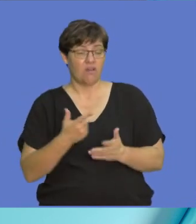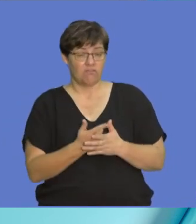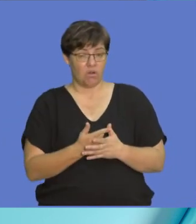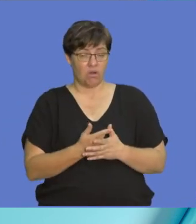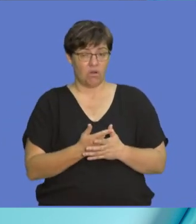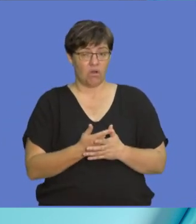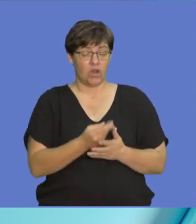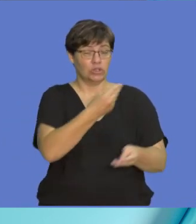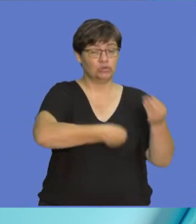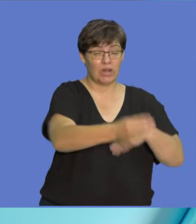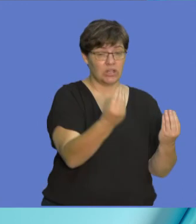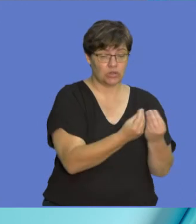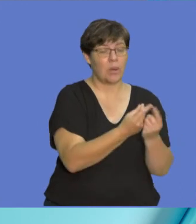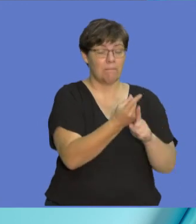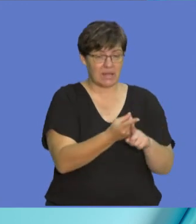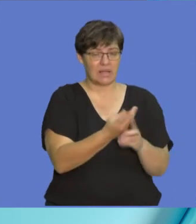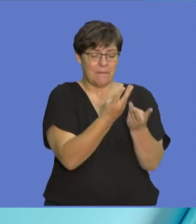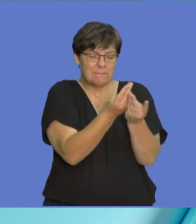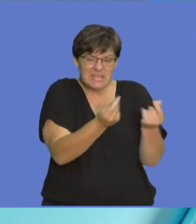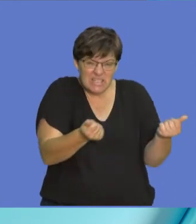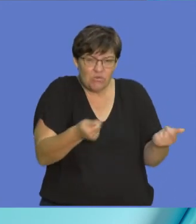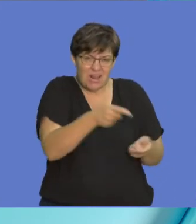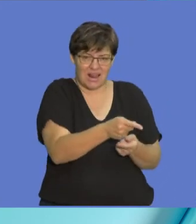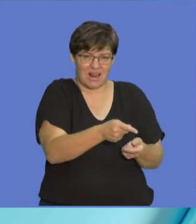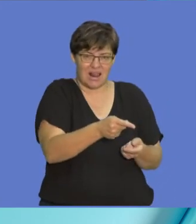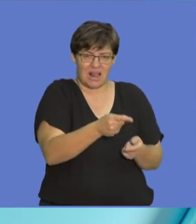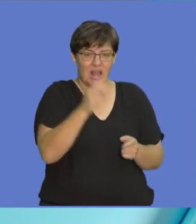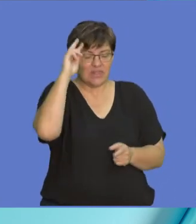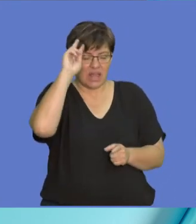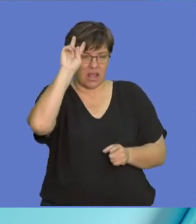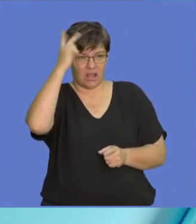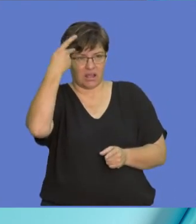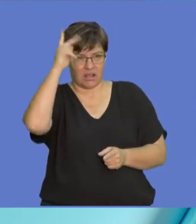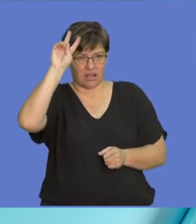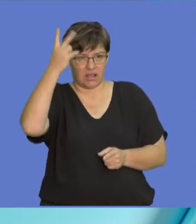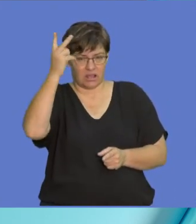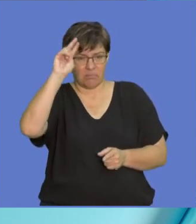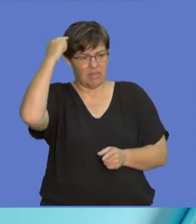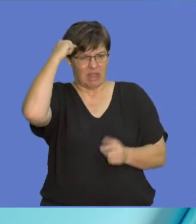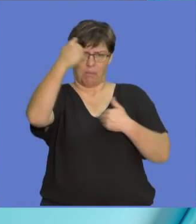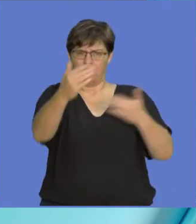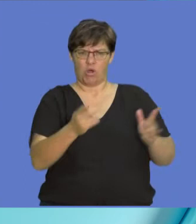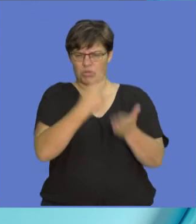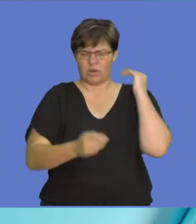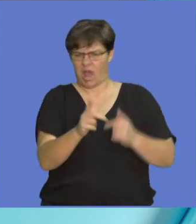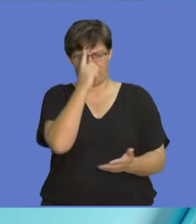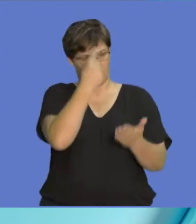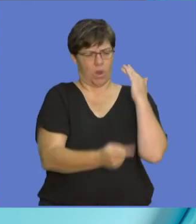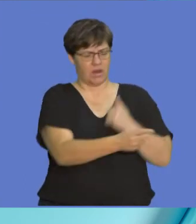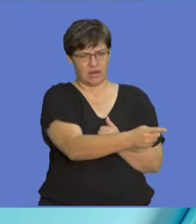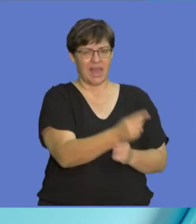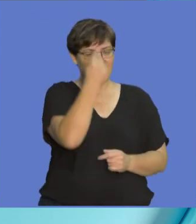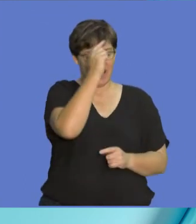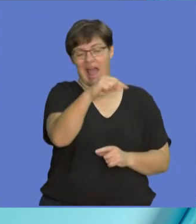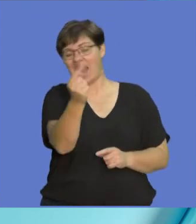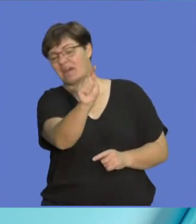raw materials. Remember I said, think interchangeably. Don't think in a box. Think of the other sections that you've